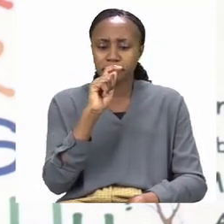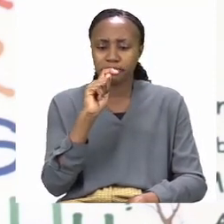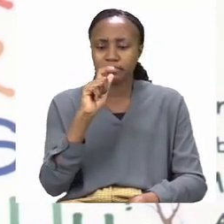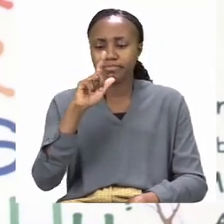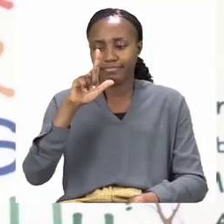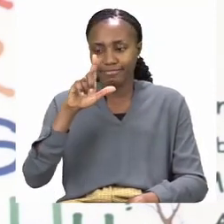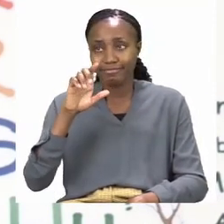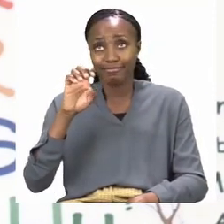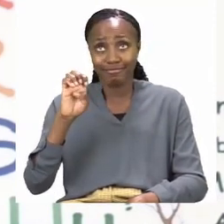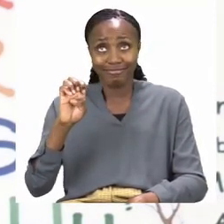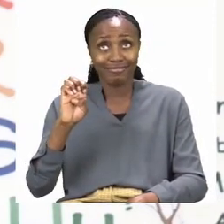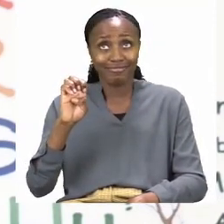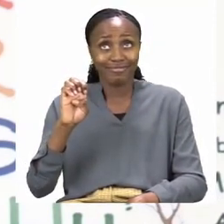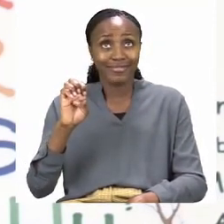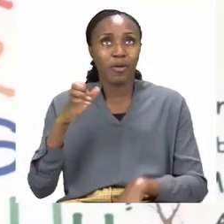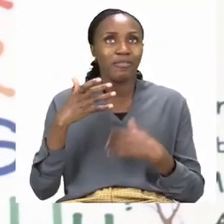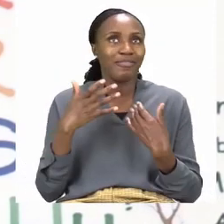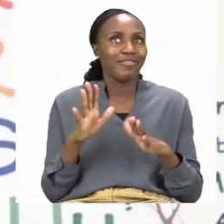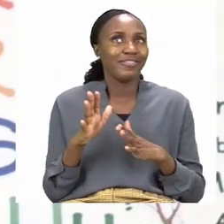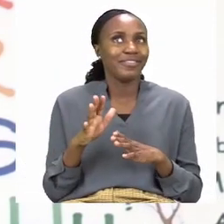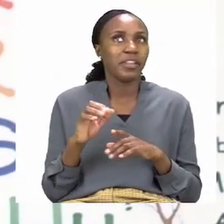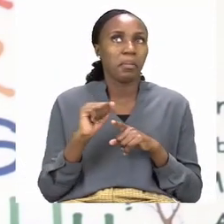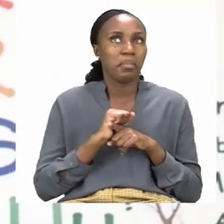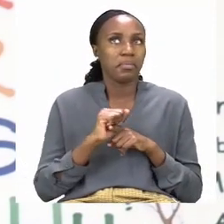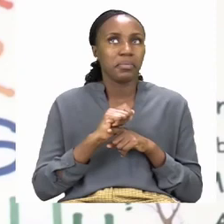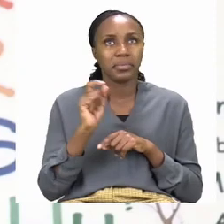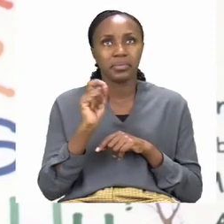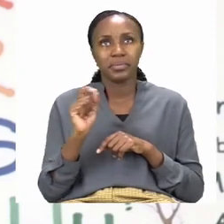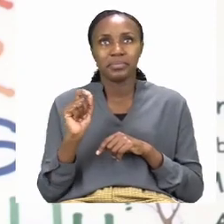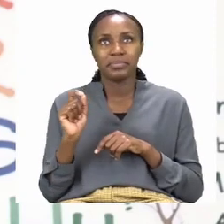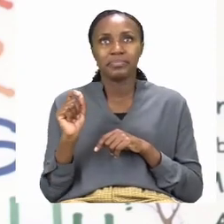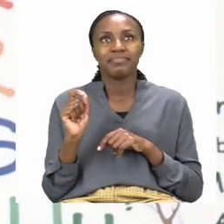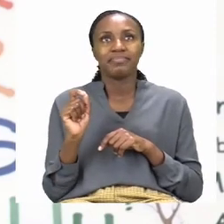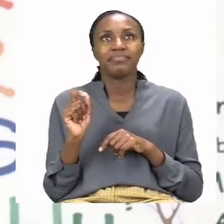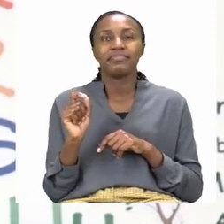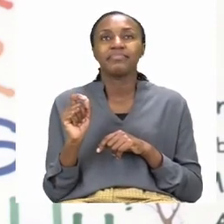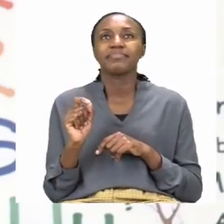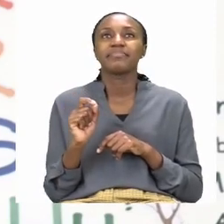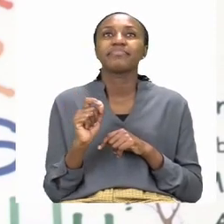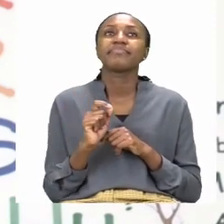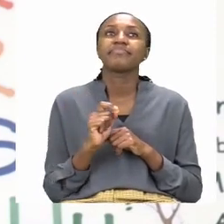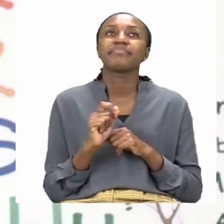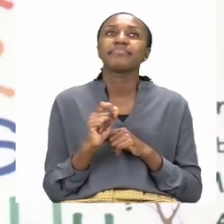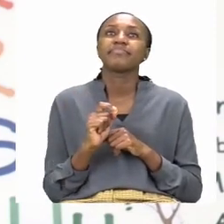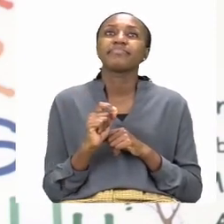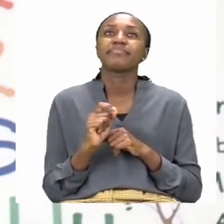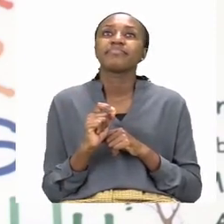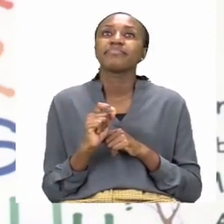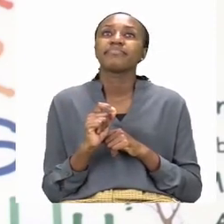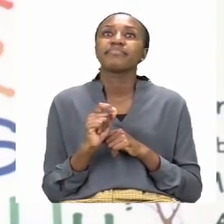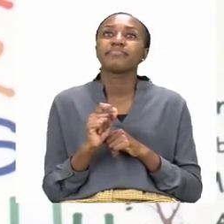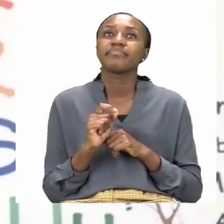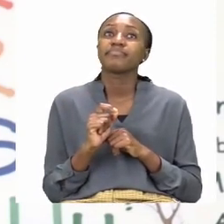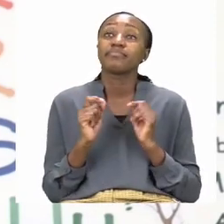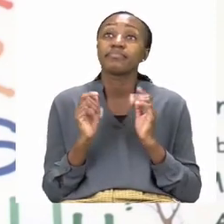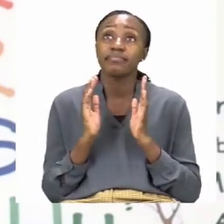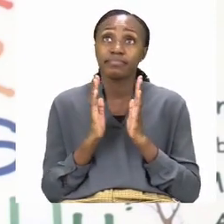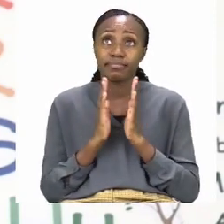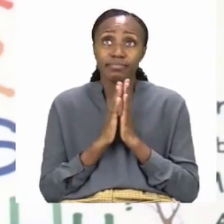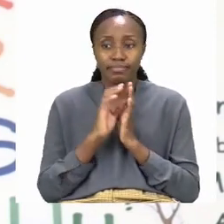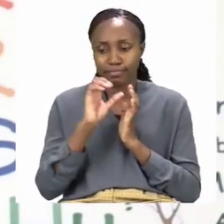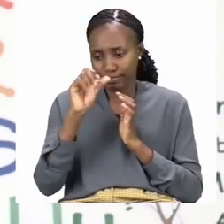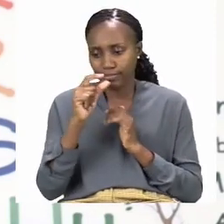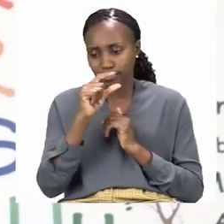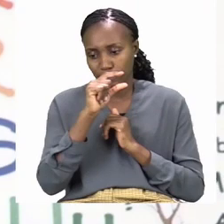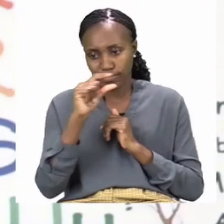And we are done tracing the word little. Now you have to go ahead and trace all the other